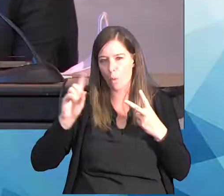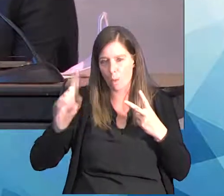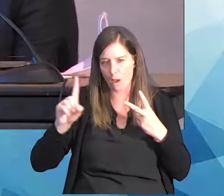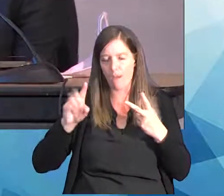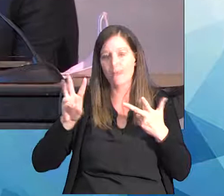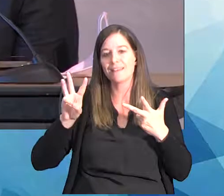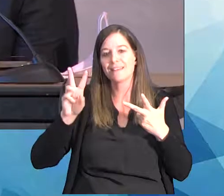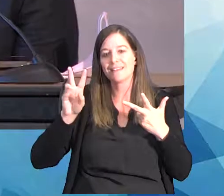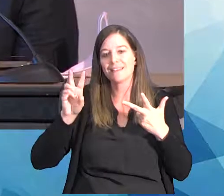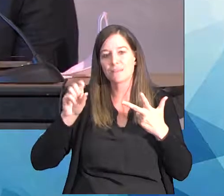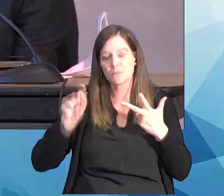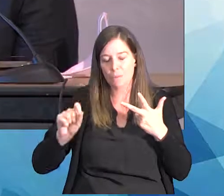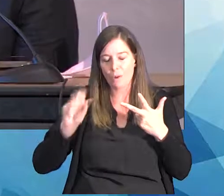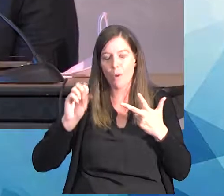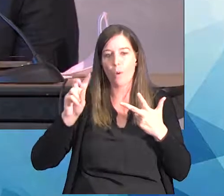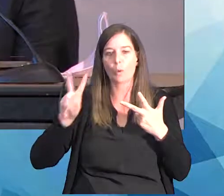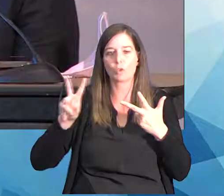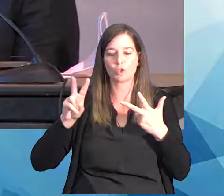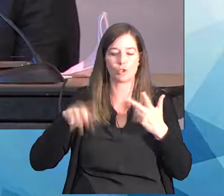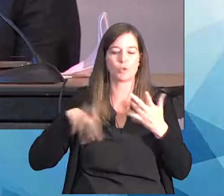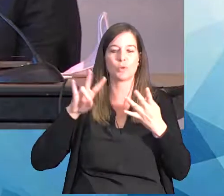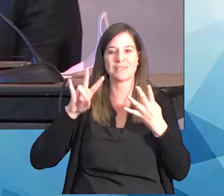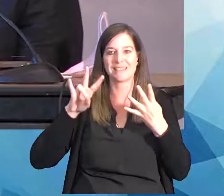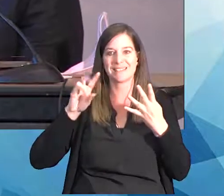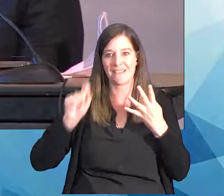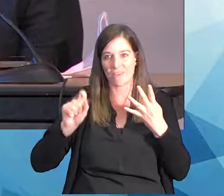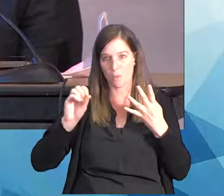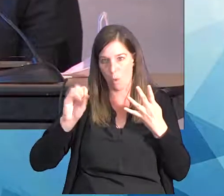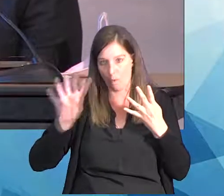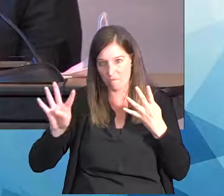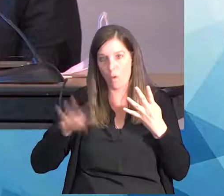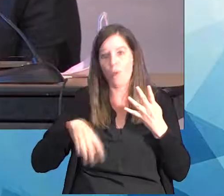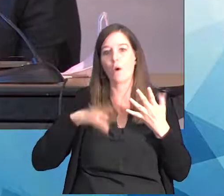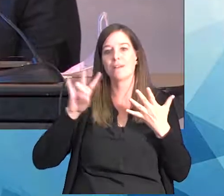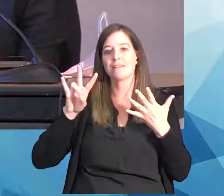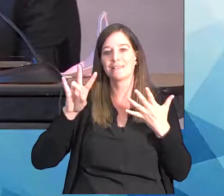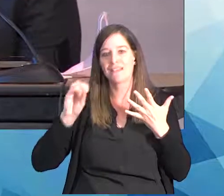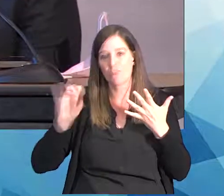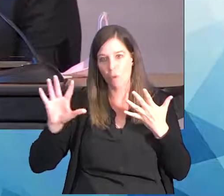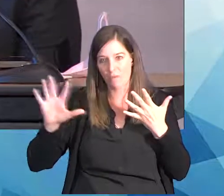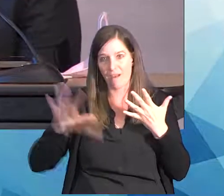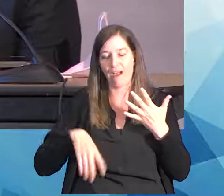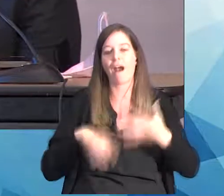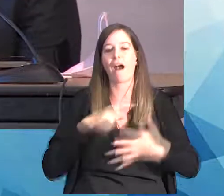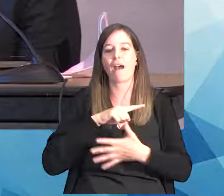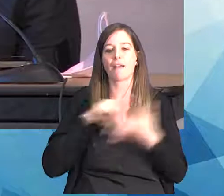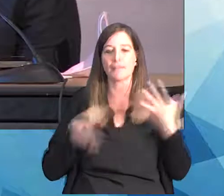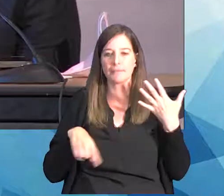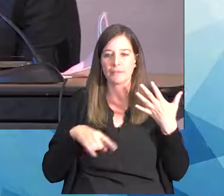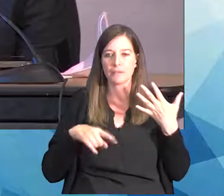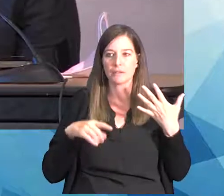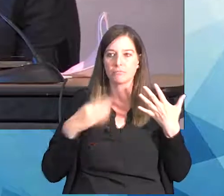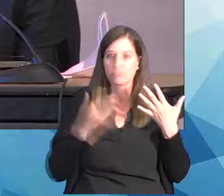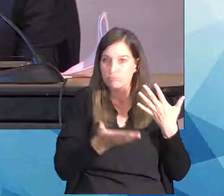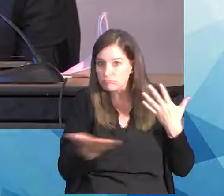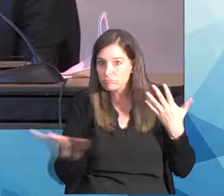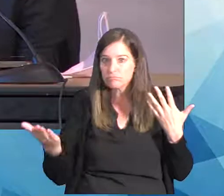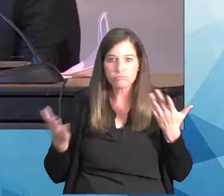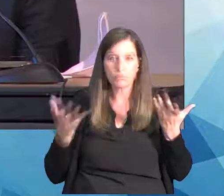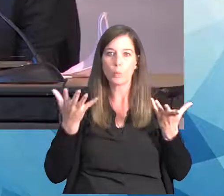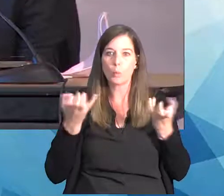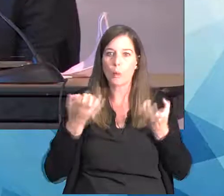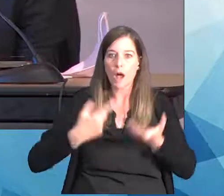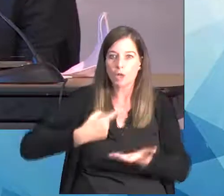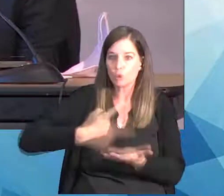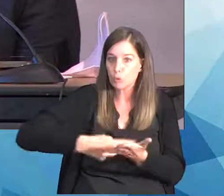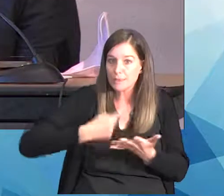6.02, 7.04, and 7.05. Is there any board member that would like to discuss what's on the